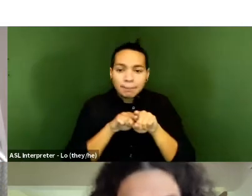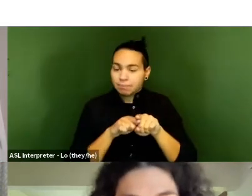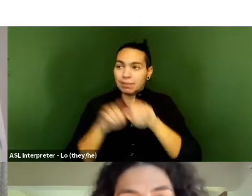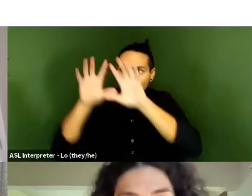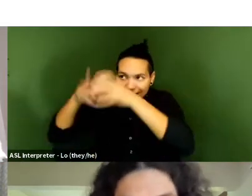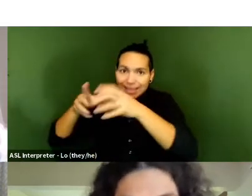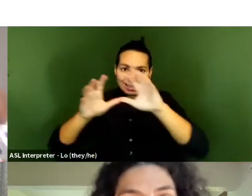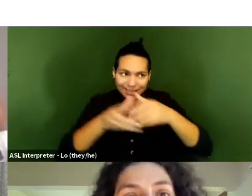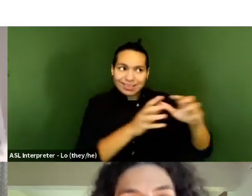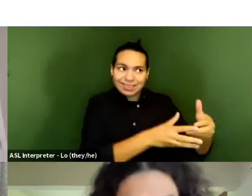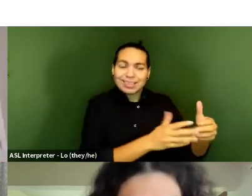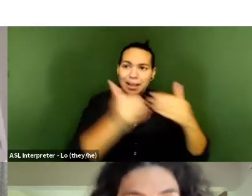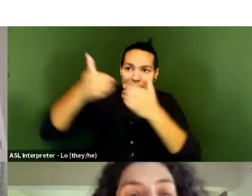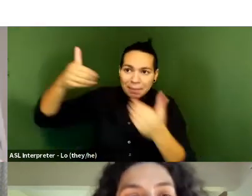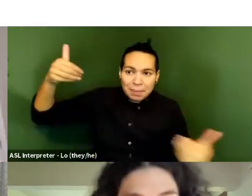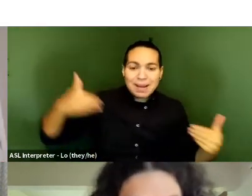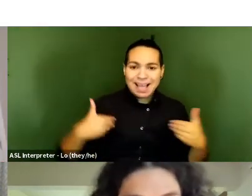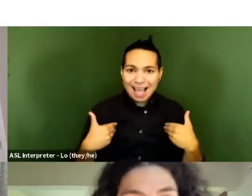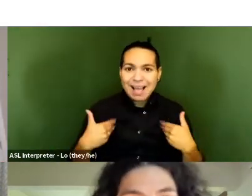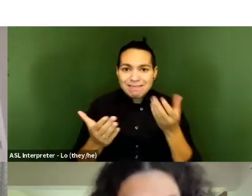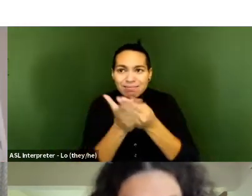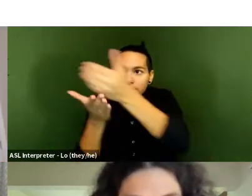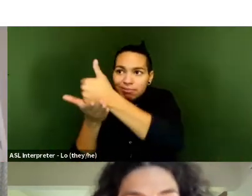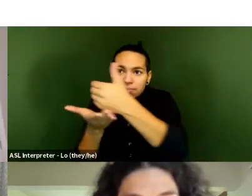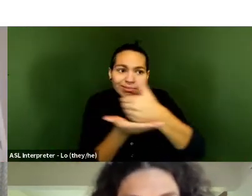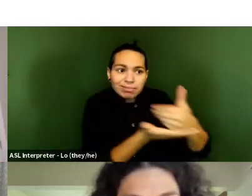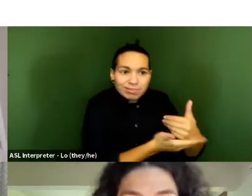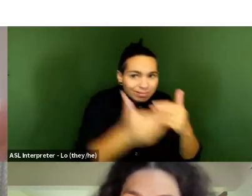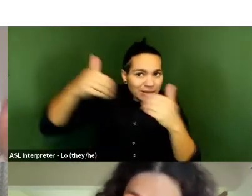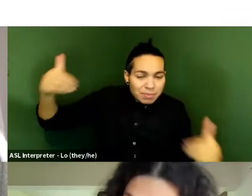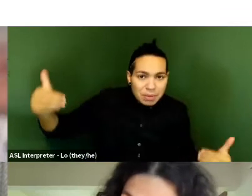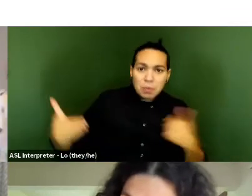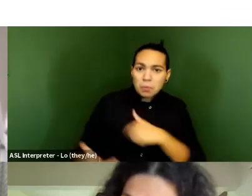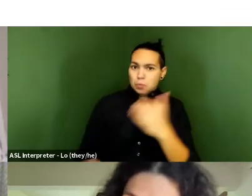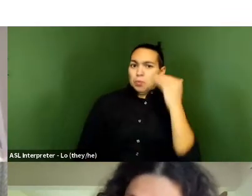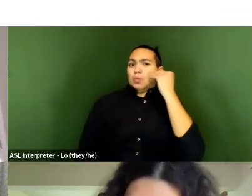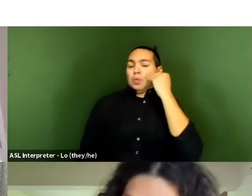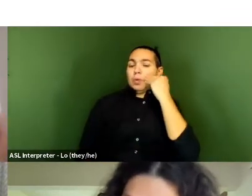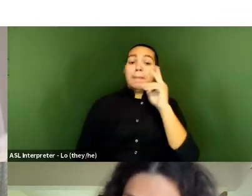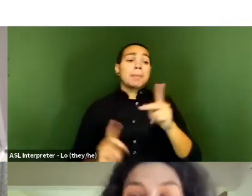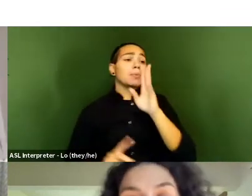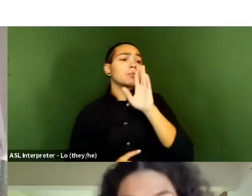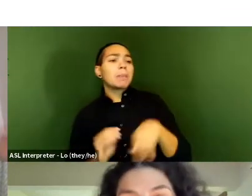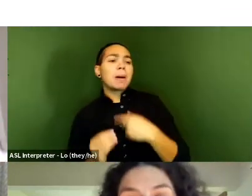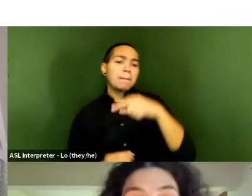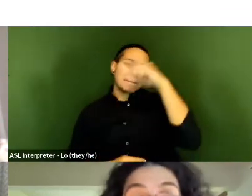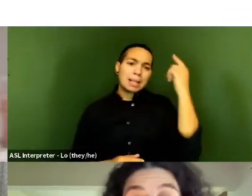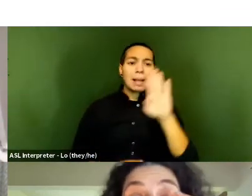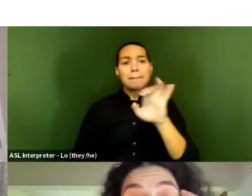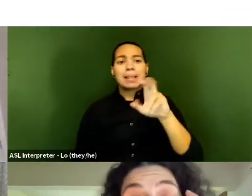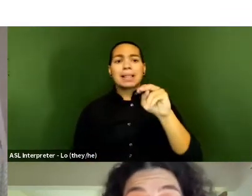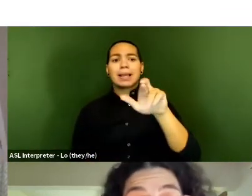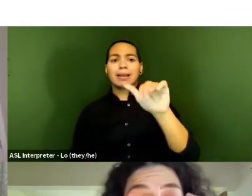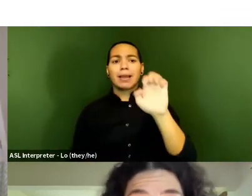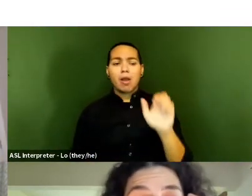I think I immediately think about the ways in which people talk about Black billionaires. It's like this